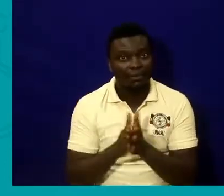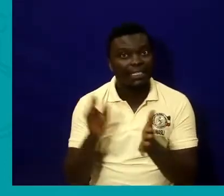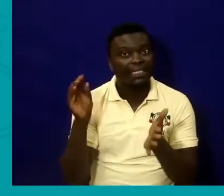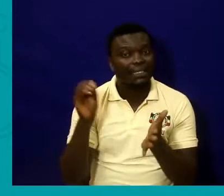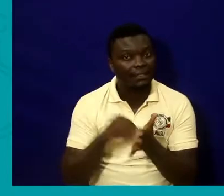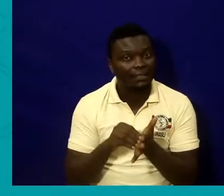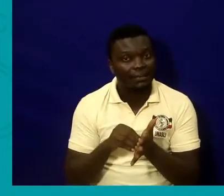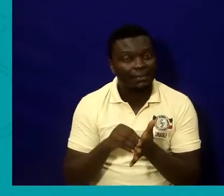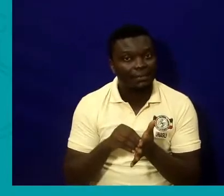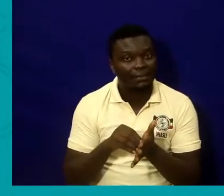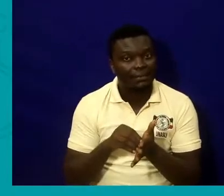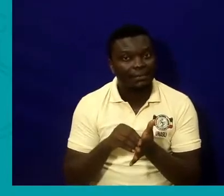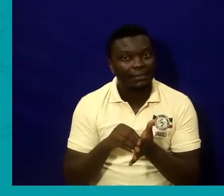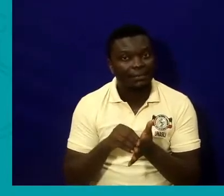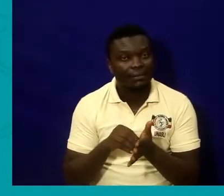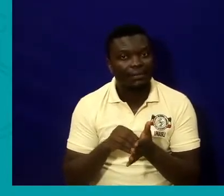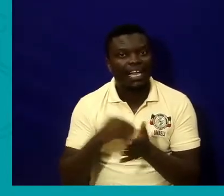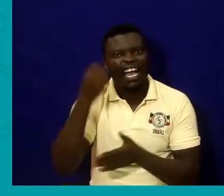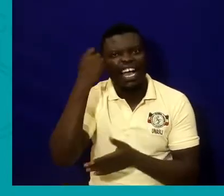and also